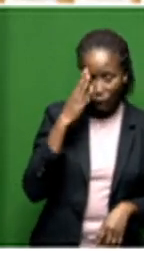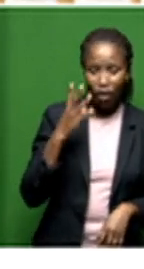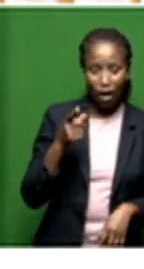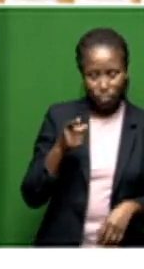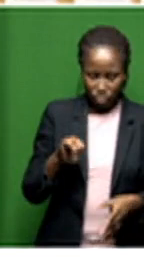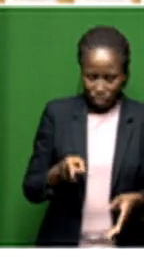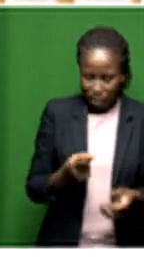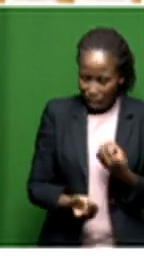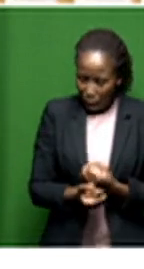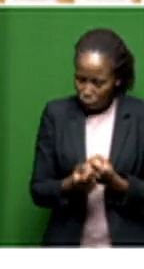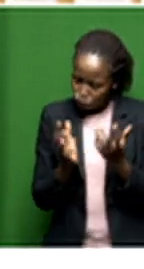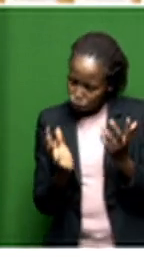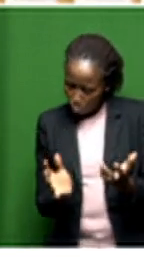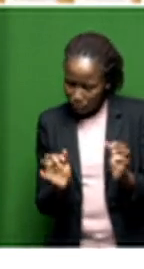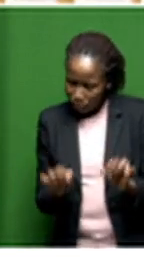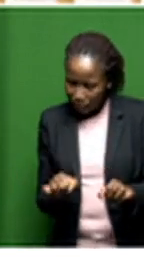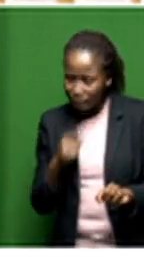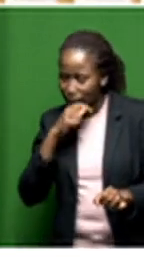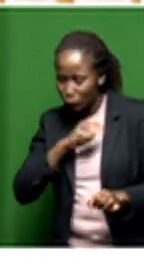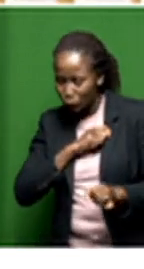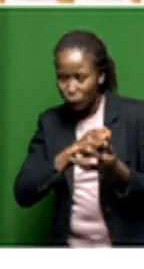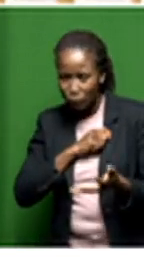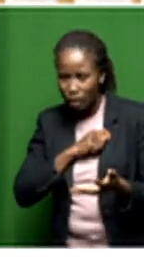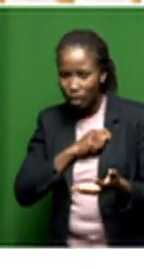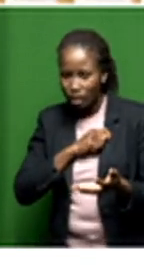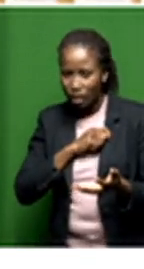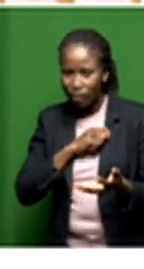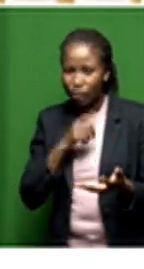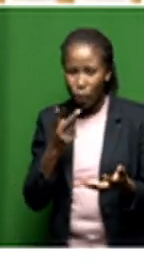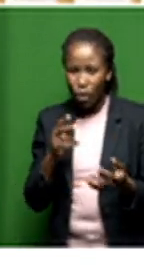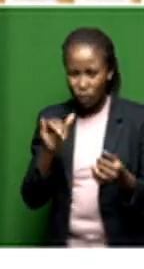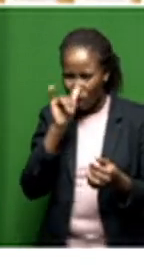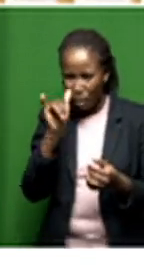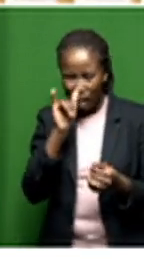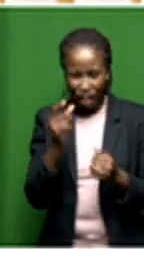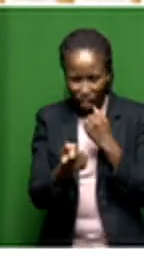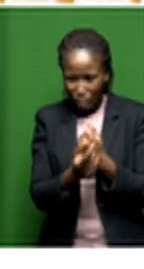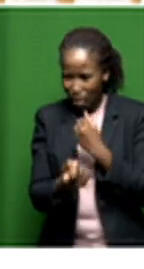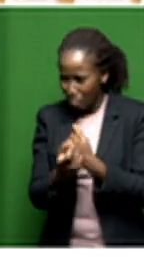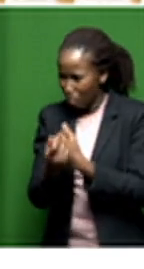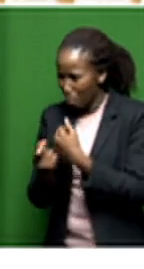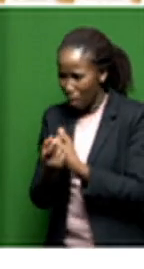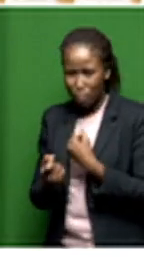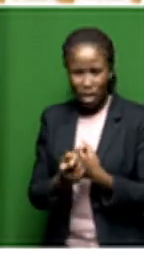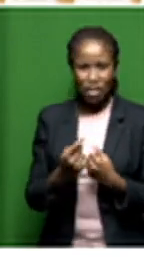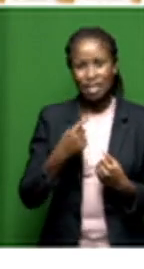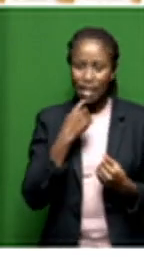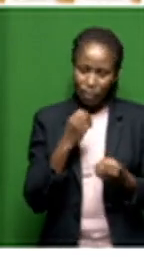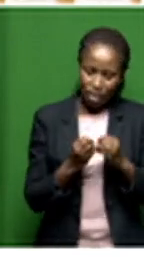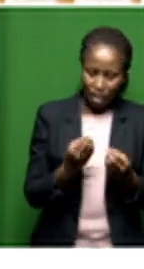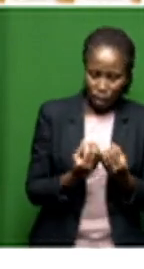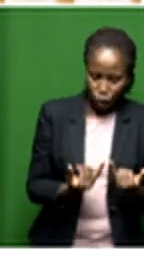how things are unfolding, if this is the modus operandi of the criminal element, that you put something up today and it's gone